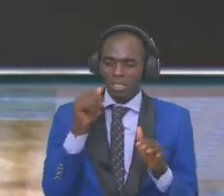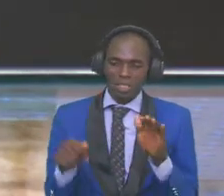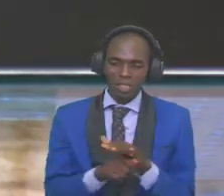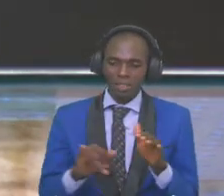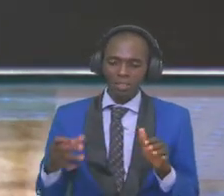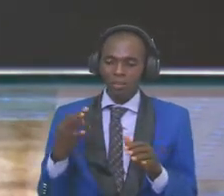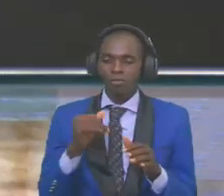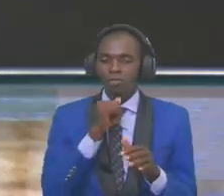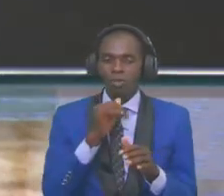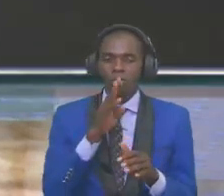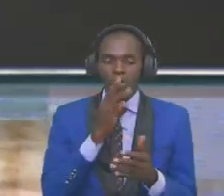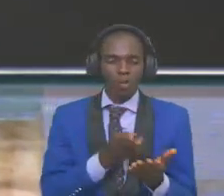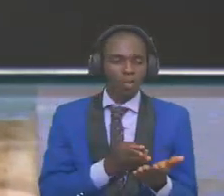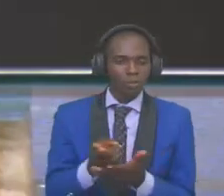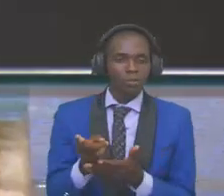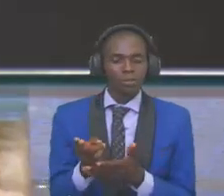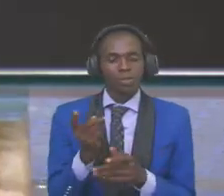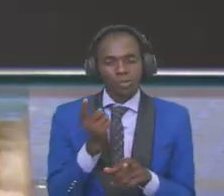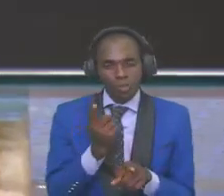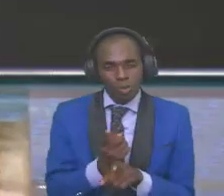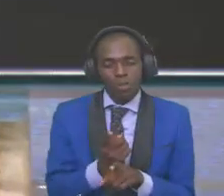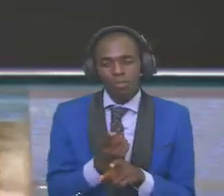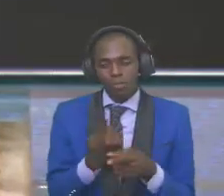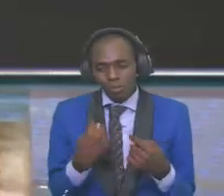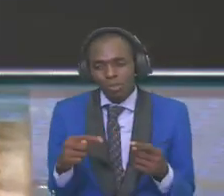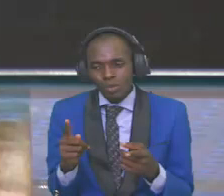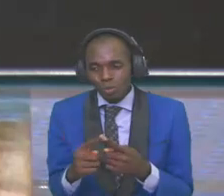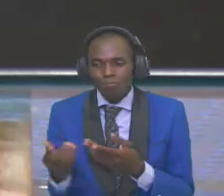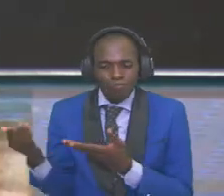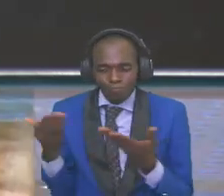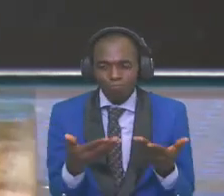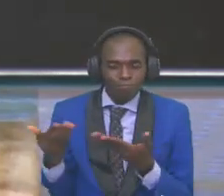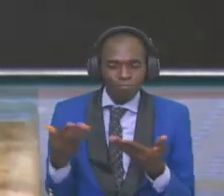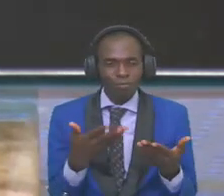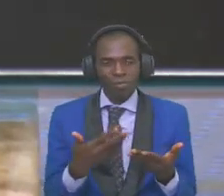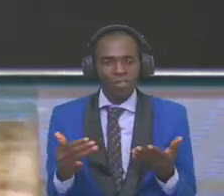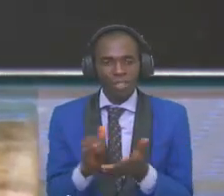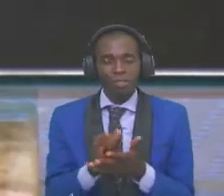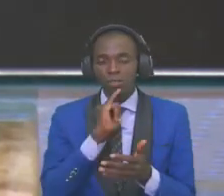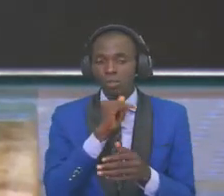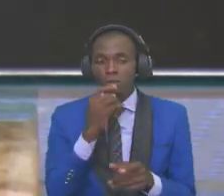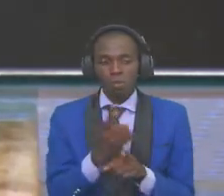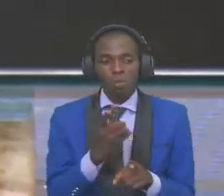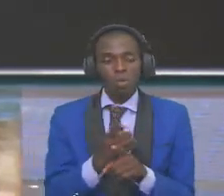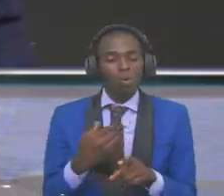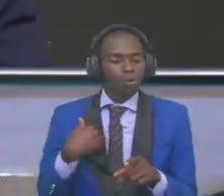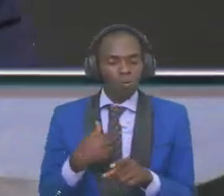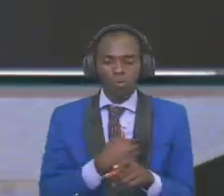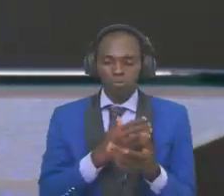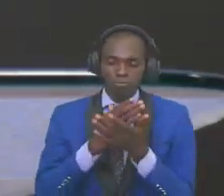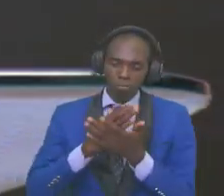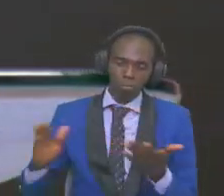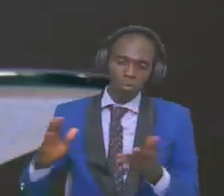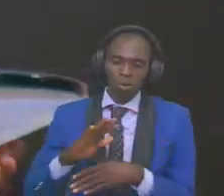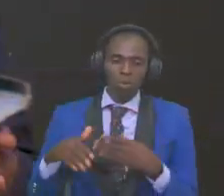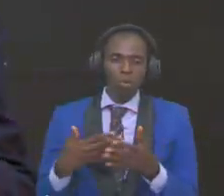dishonesty, patching up things. We've renounced the hidden things of dishonesty, not walking